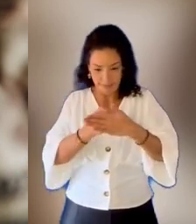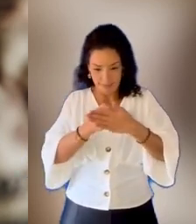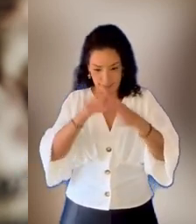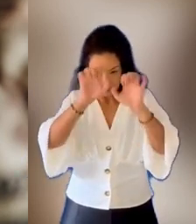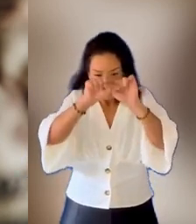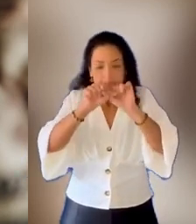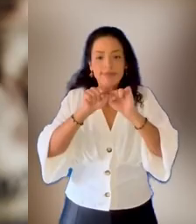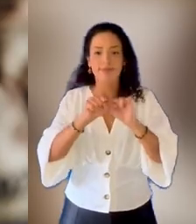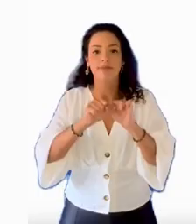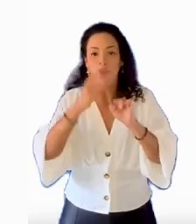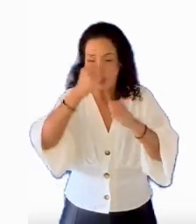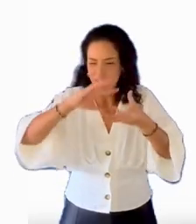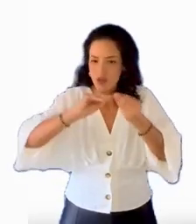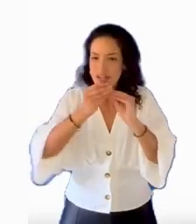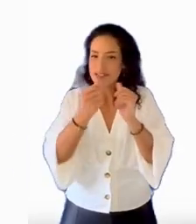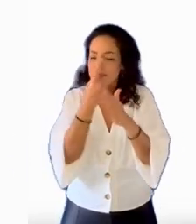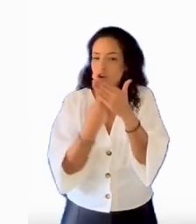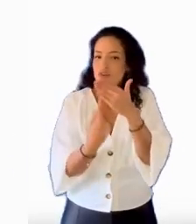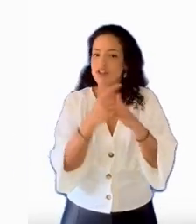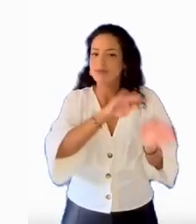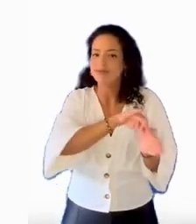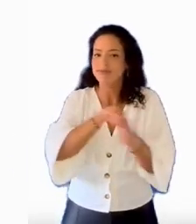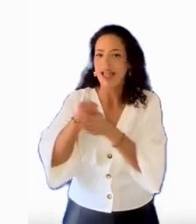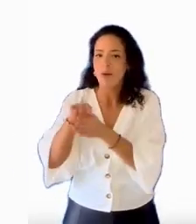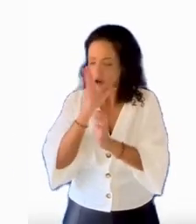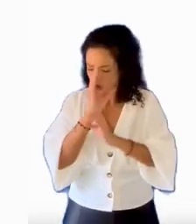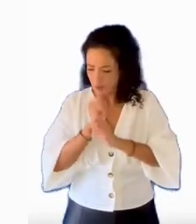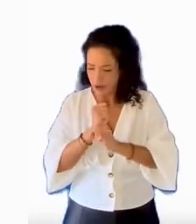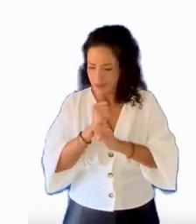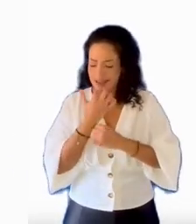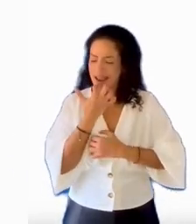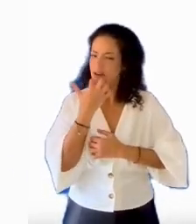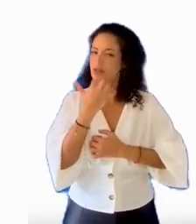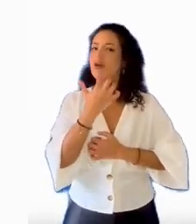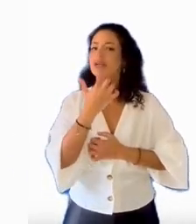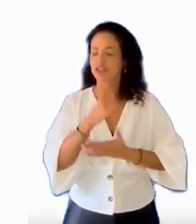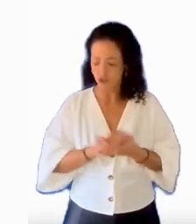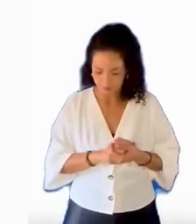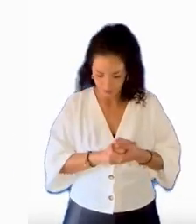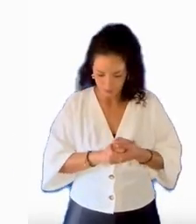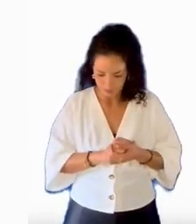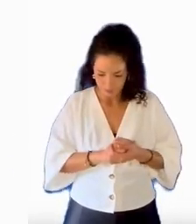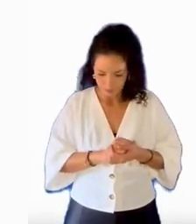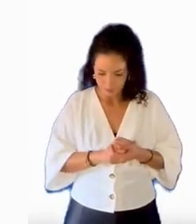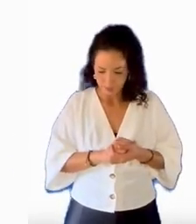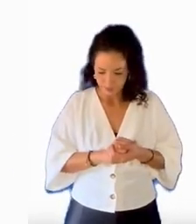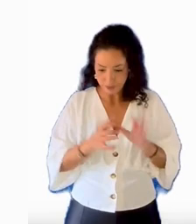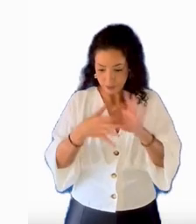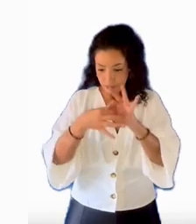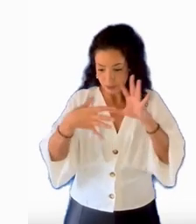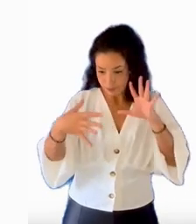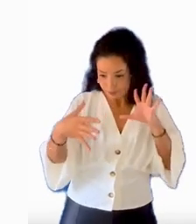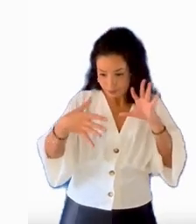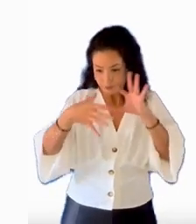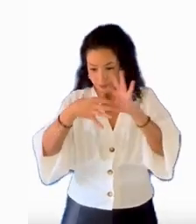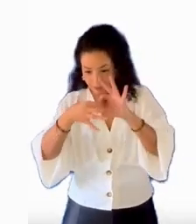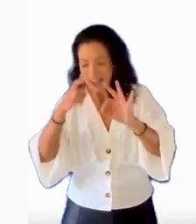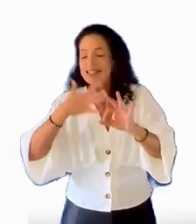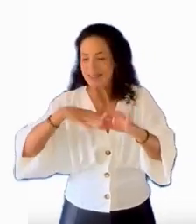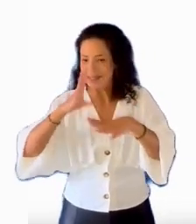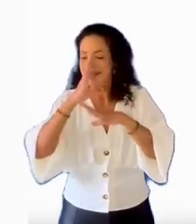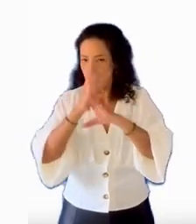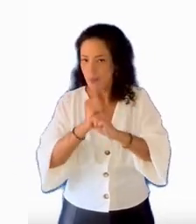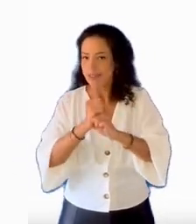original and truly unique. Commitment and courage. Finally, offering the gift of reconnection requires both our commitment and